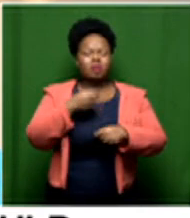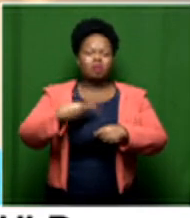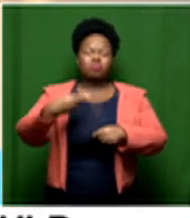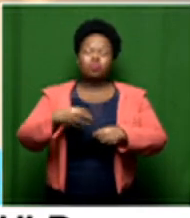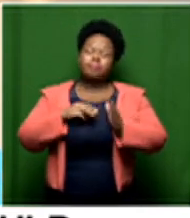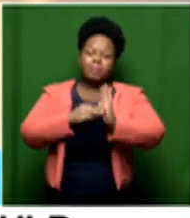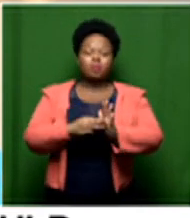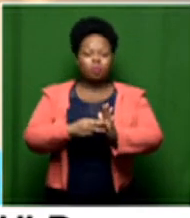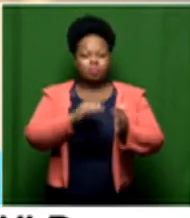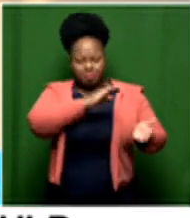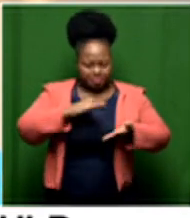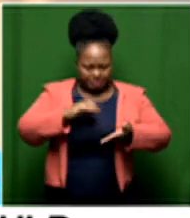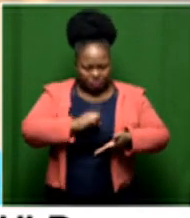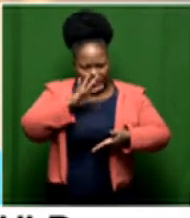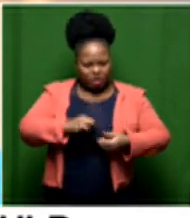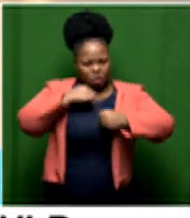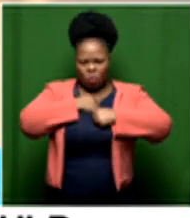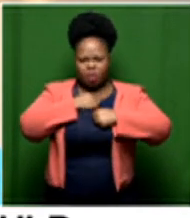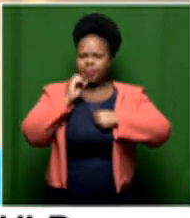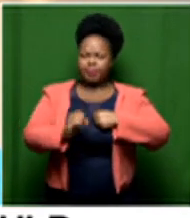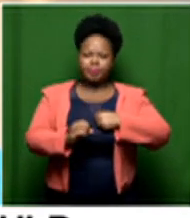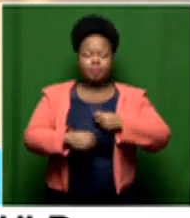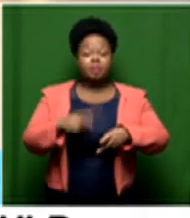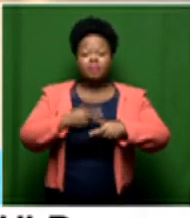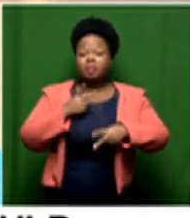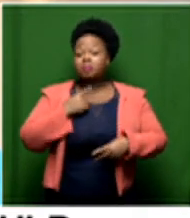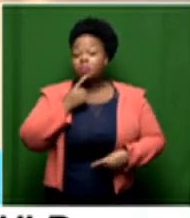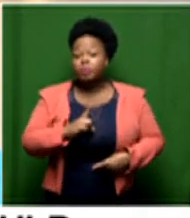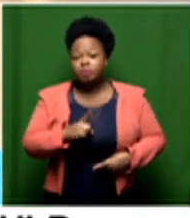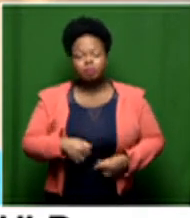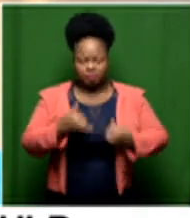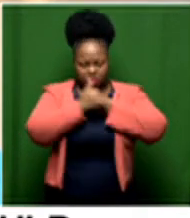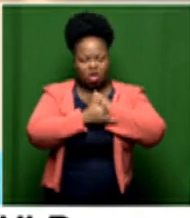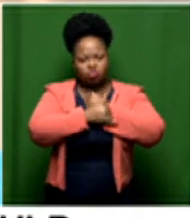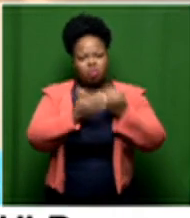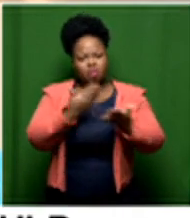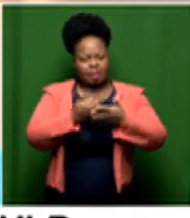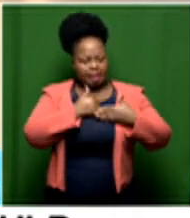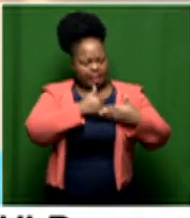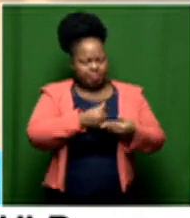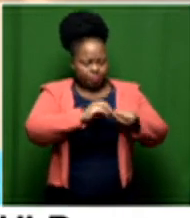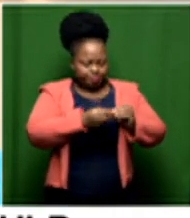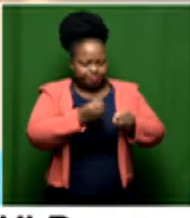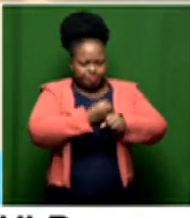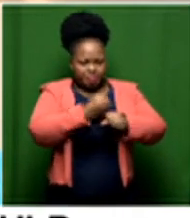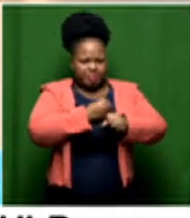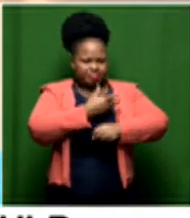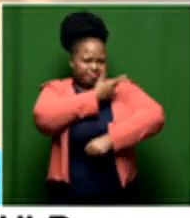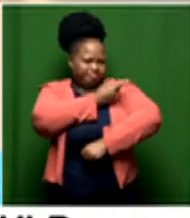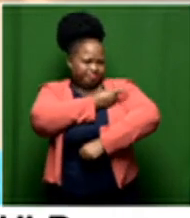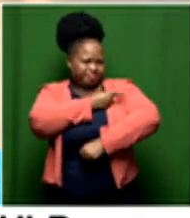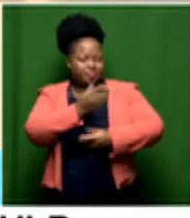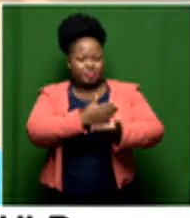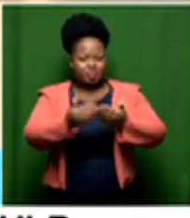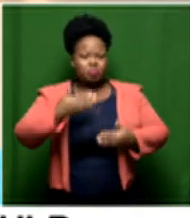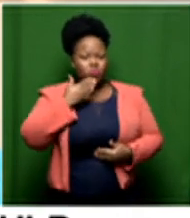None have been set aside for South Africa. Finally, it says the country which will help manufacture the vaccine and whose citizens have enrolled